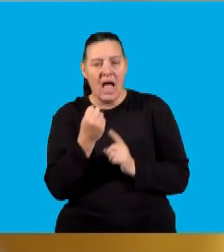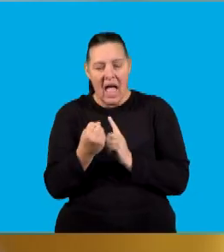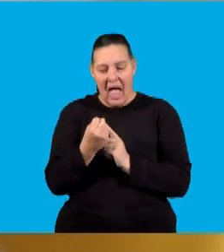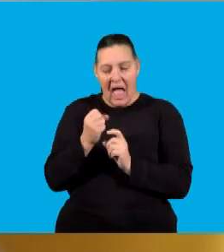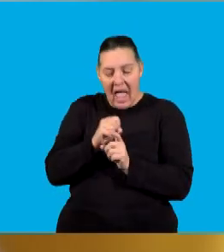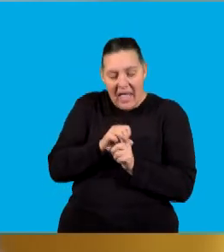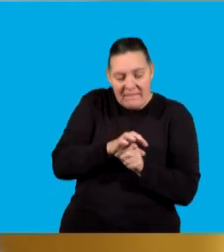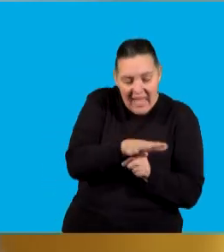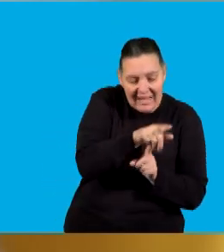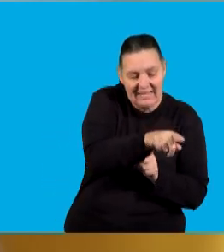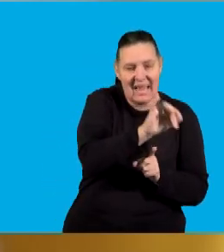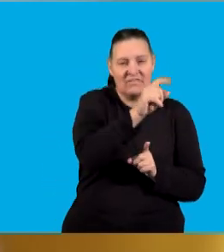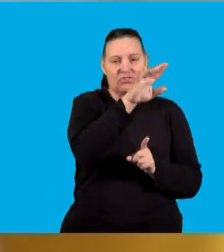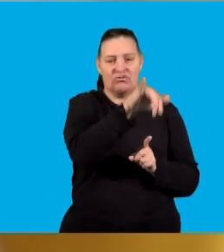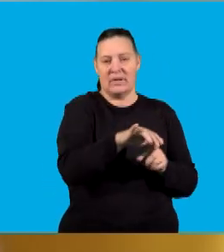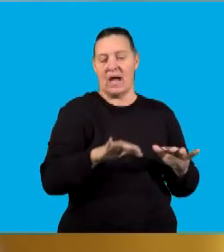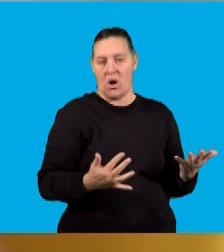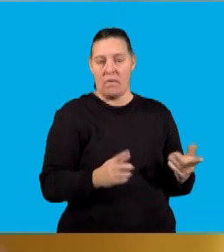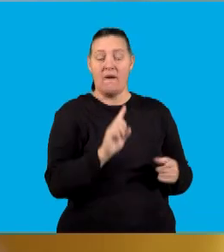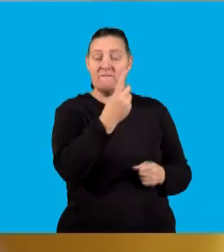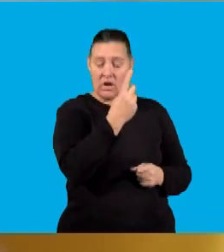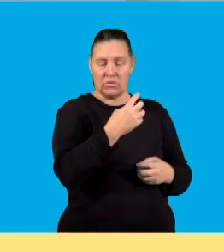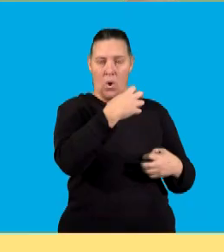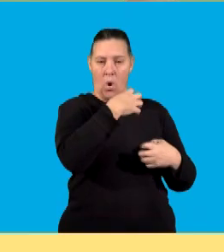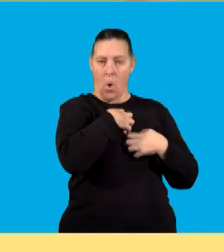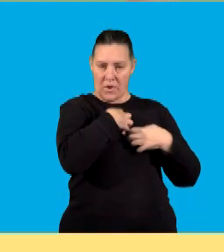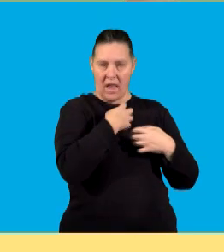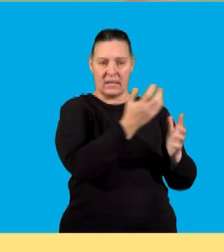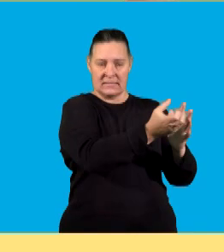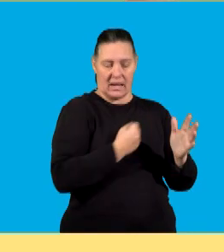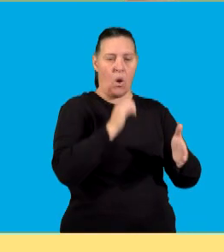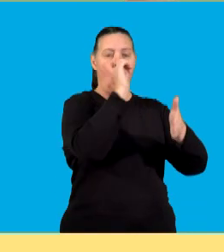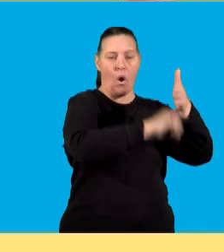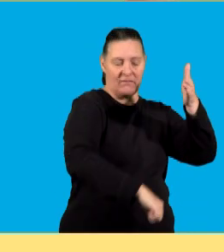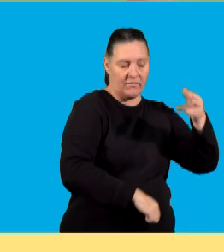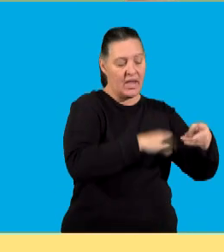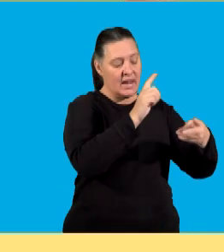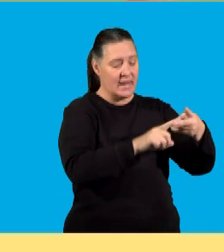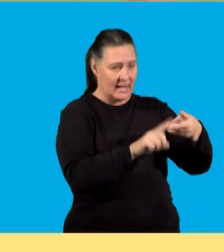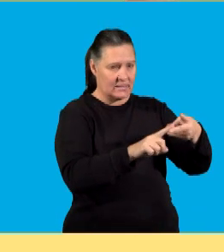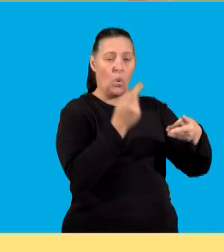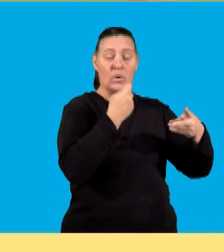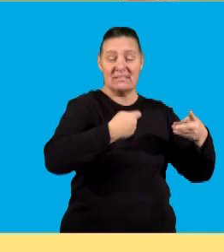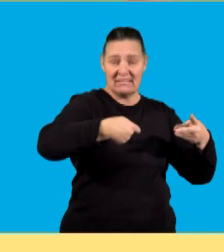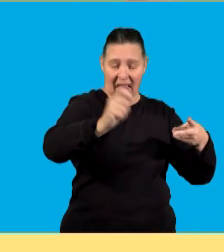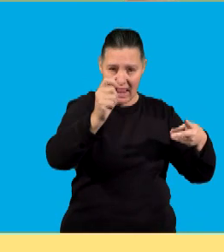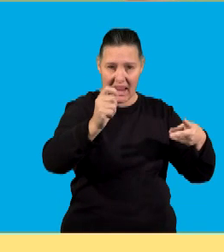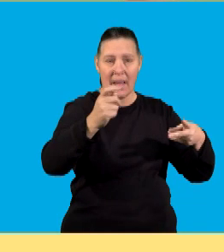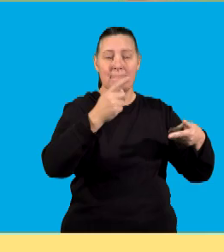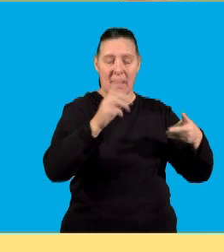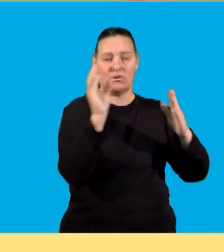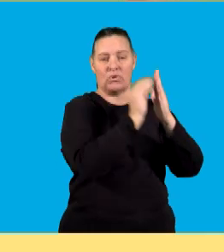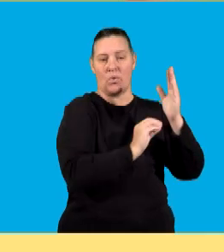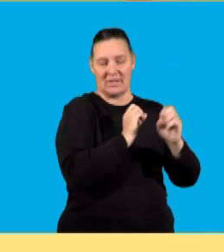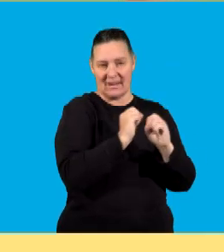they affect our inventory. So the first one, the owner took goods, we subtracted. The next one, we sold